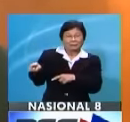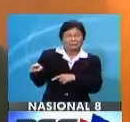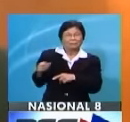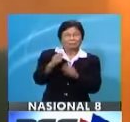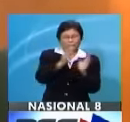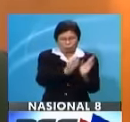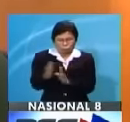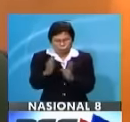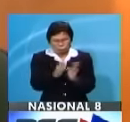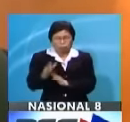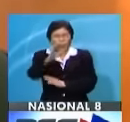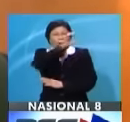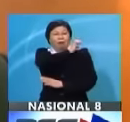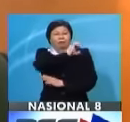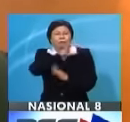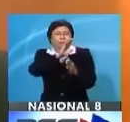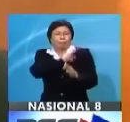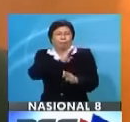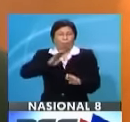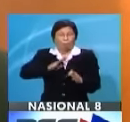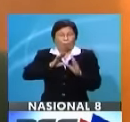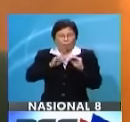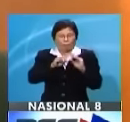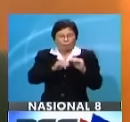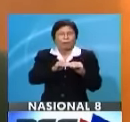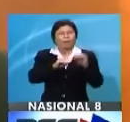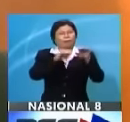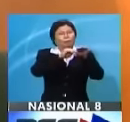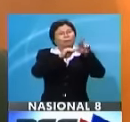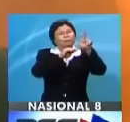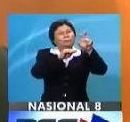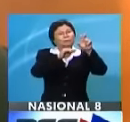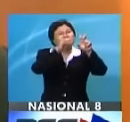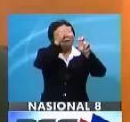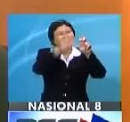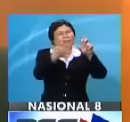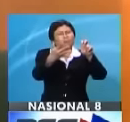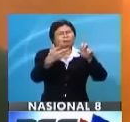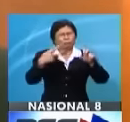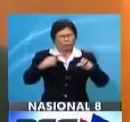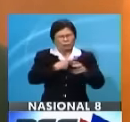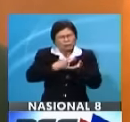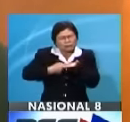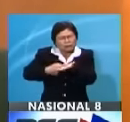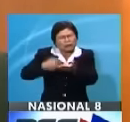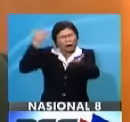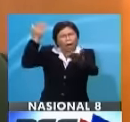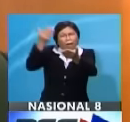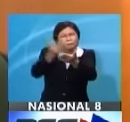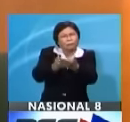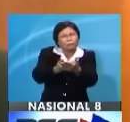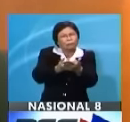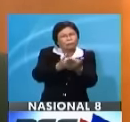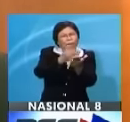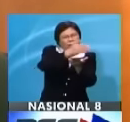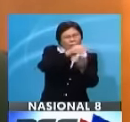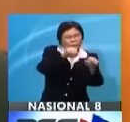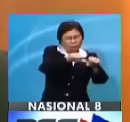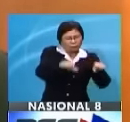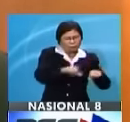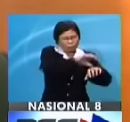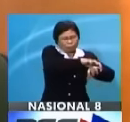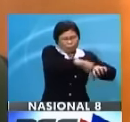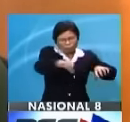structuring the executive board meeting to meet on the 30th. And I think we are discussing now along the way until the 30th, all the different areas that we have to look